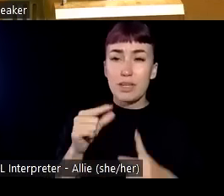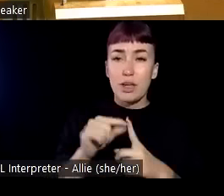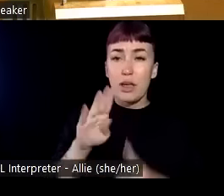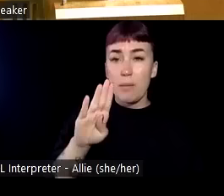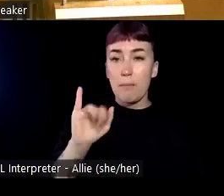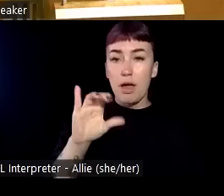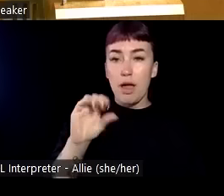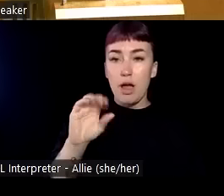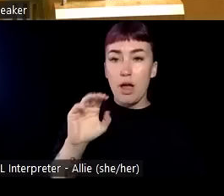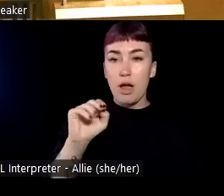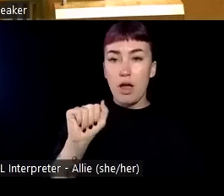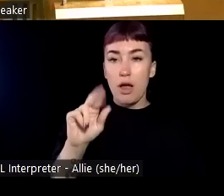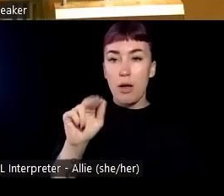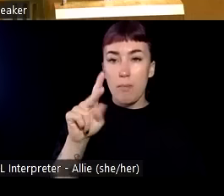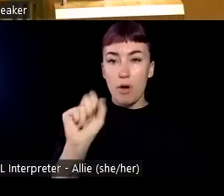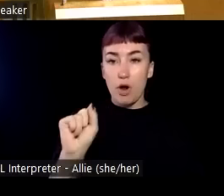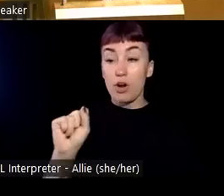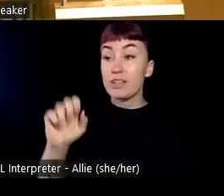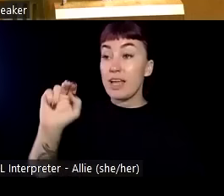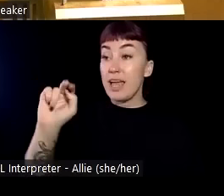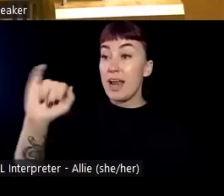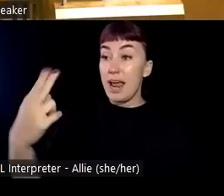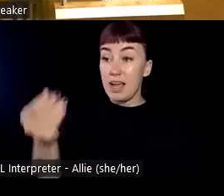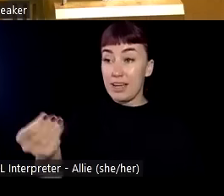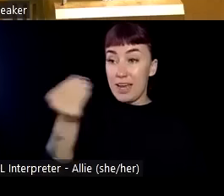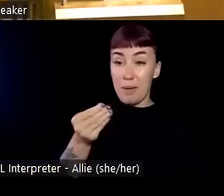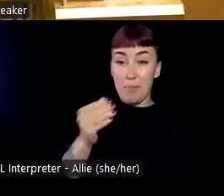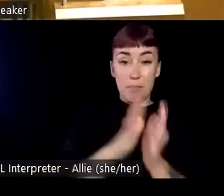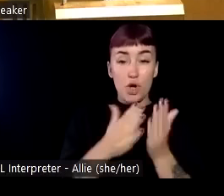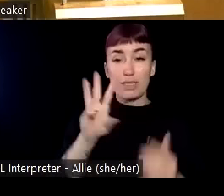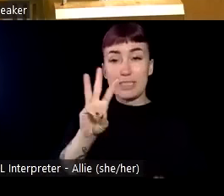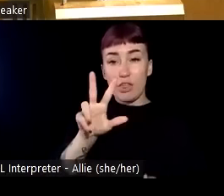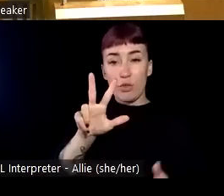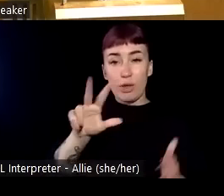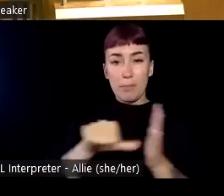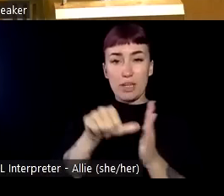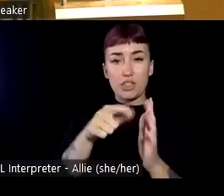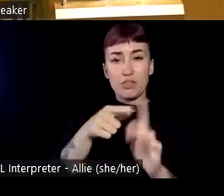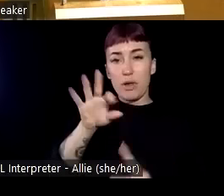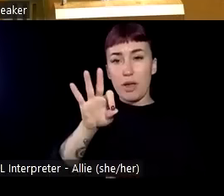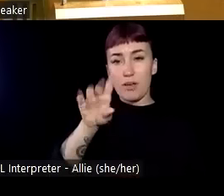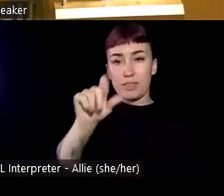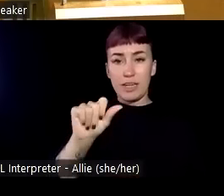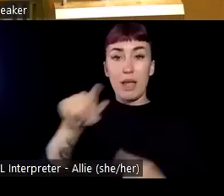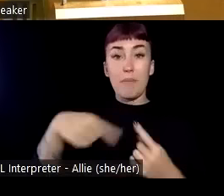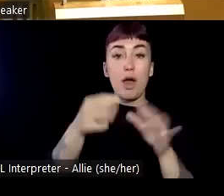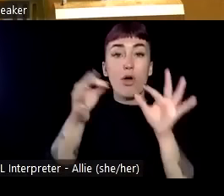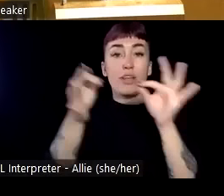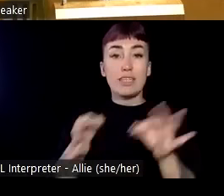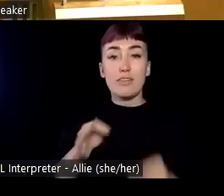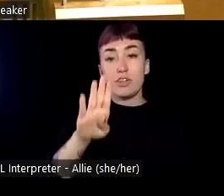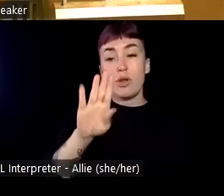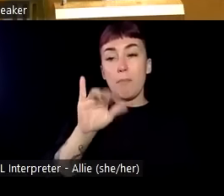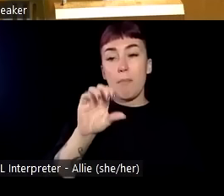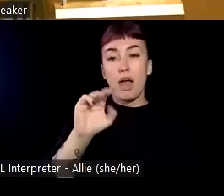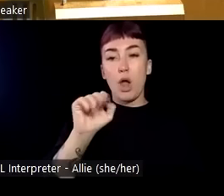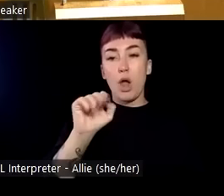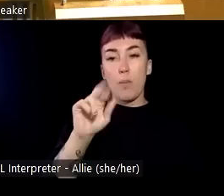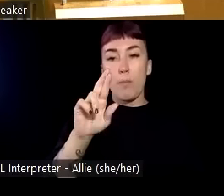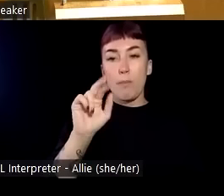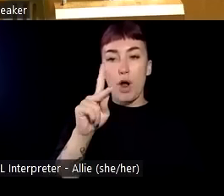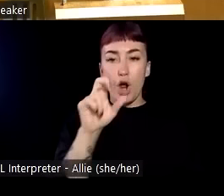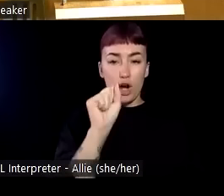biomarkers at the NIH, I was handed a book that's 63 pages from the FDA about the definition of biomarkers. And I hope none of